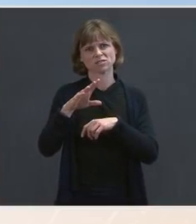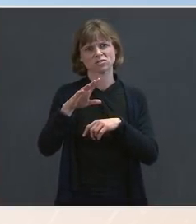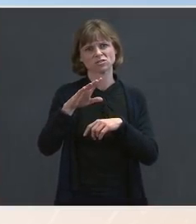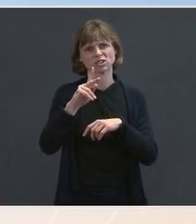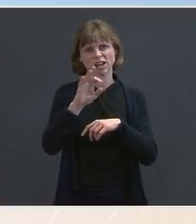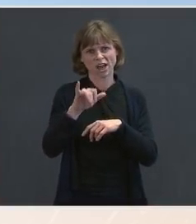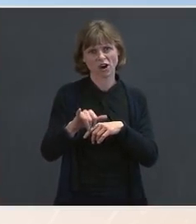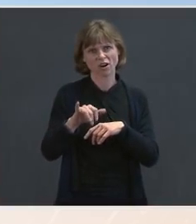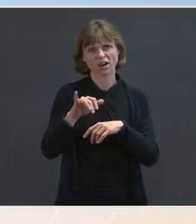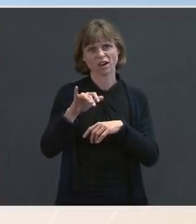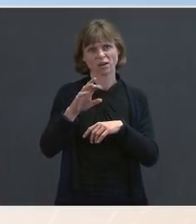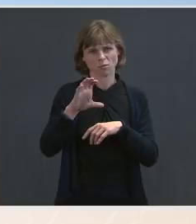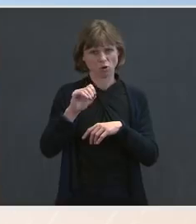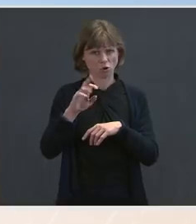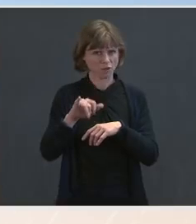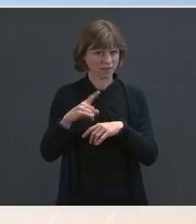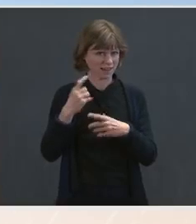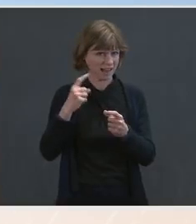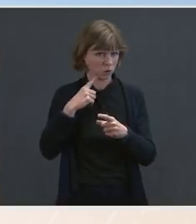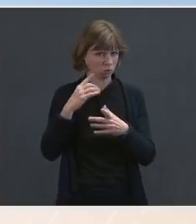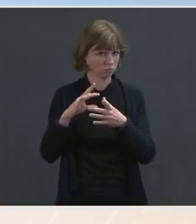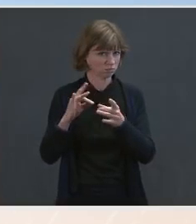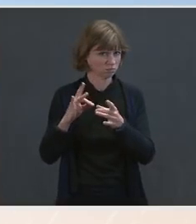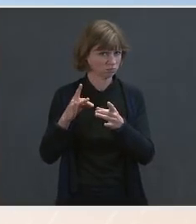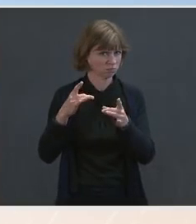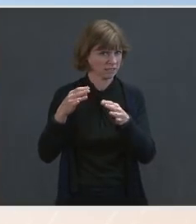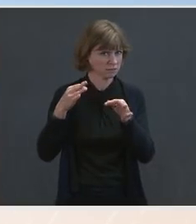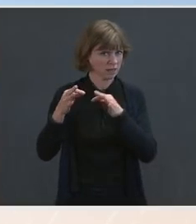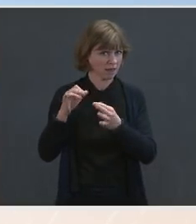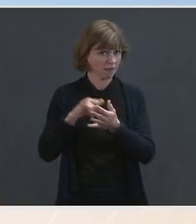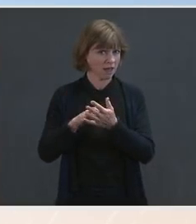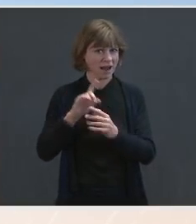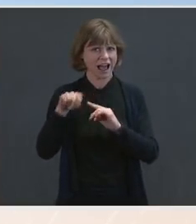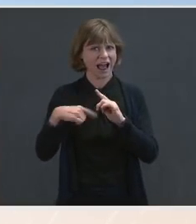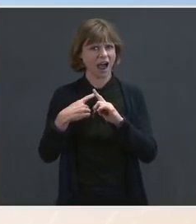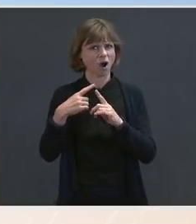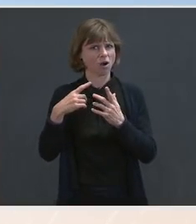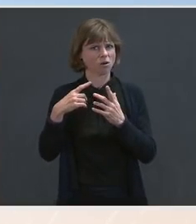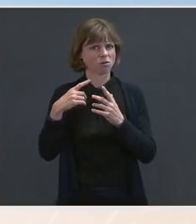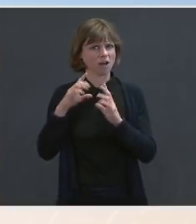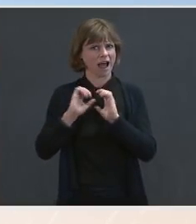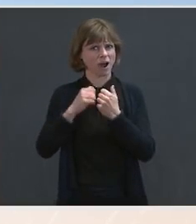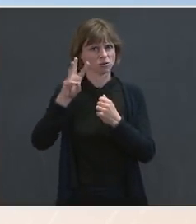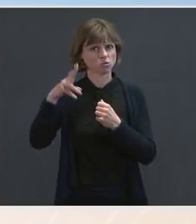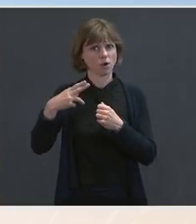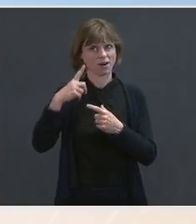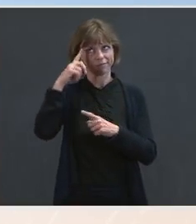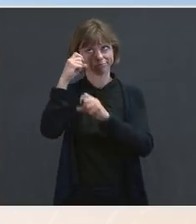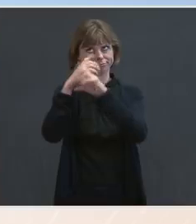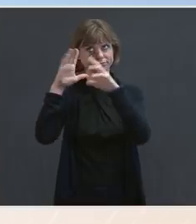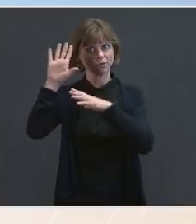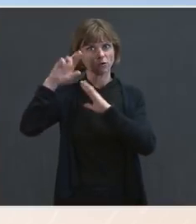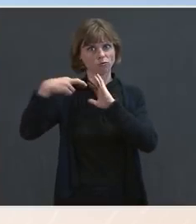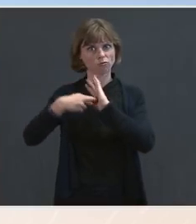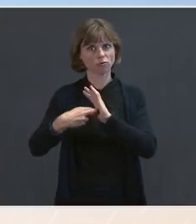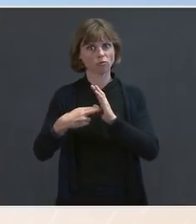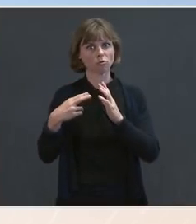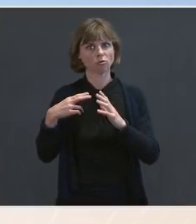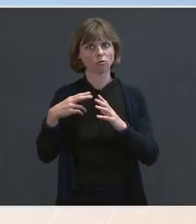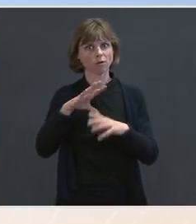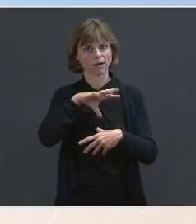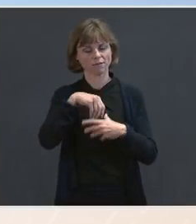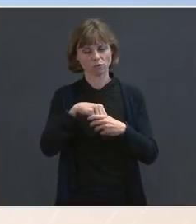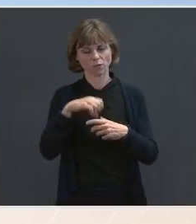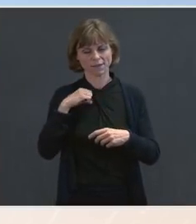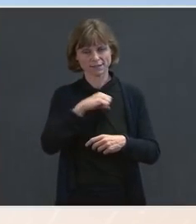Just wondering if you could respond to that and talk about how the White House envisions their role in relation to the actual Senate-confirmed heads of